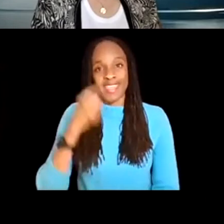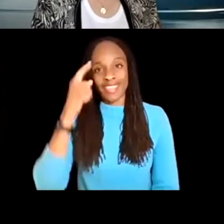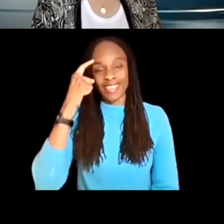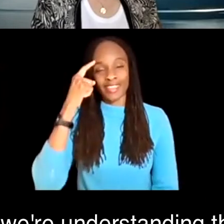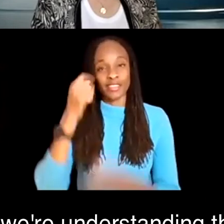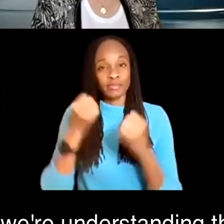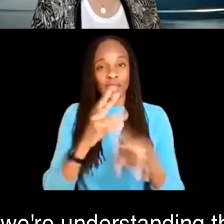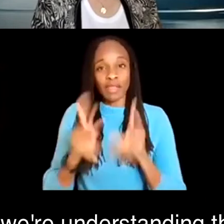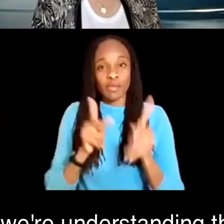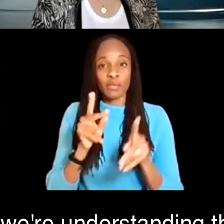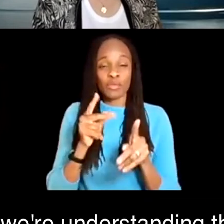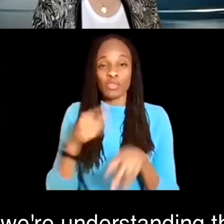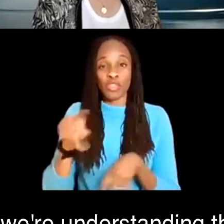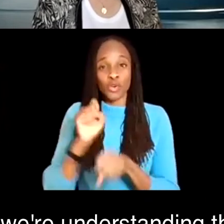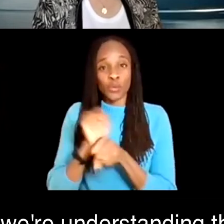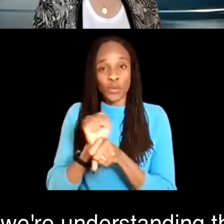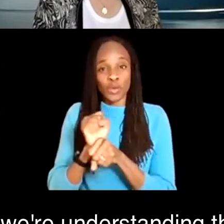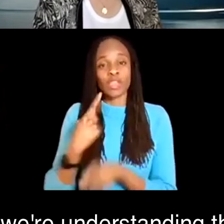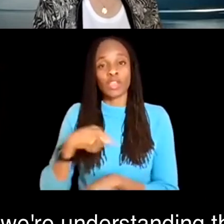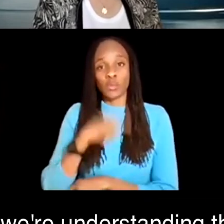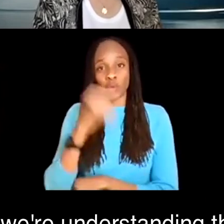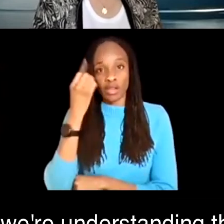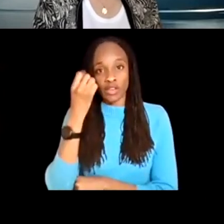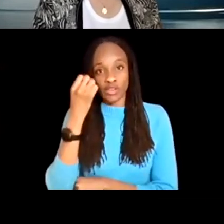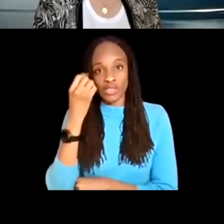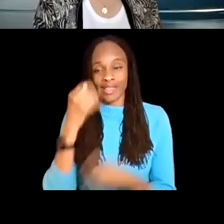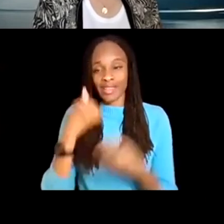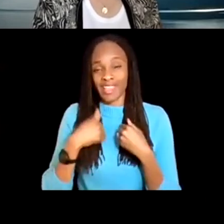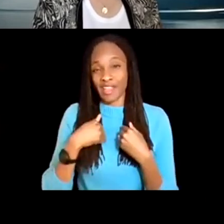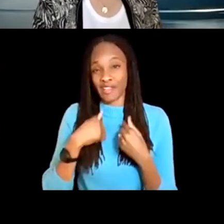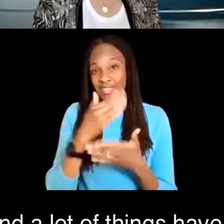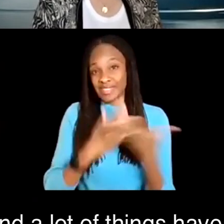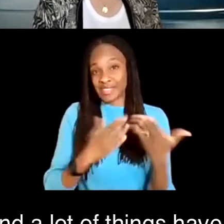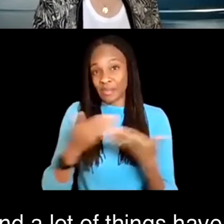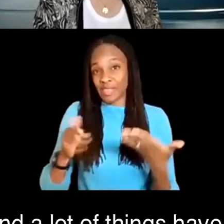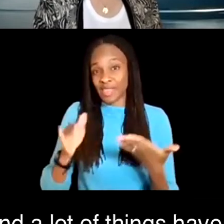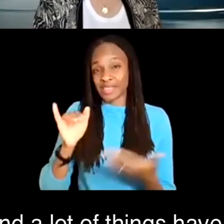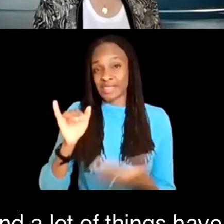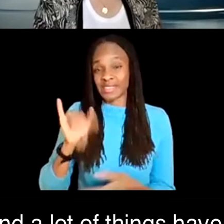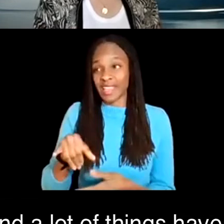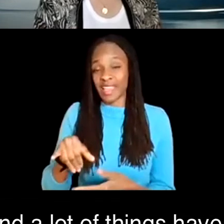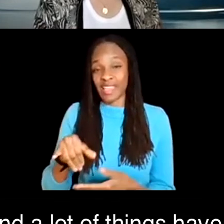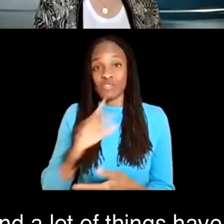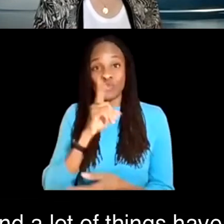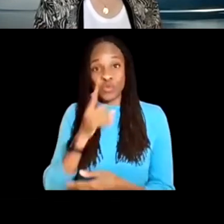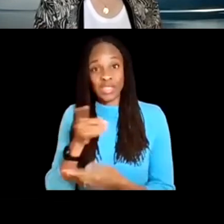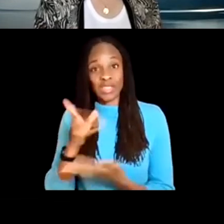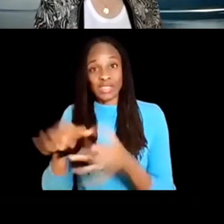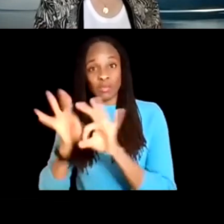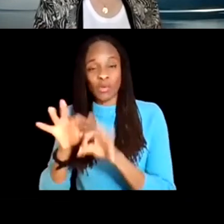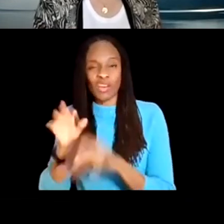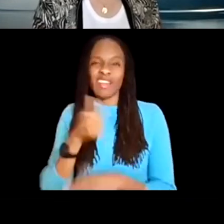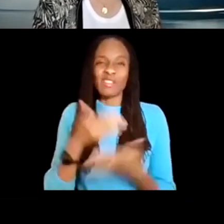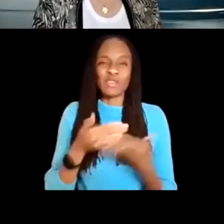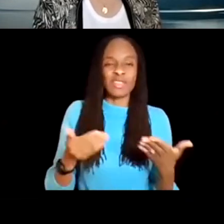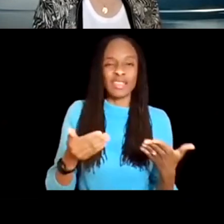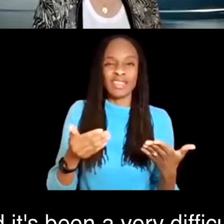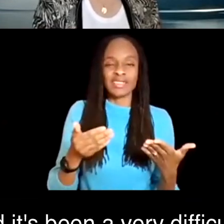are working, and we're understanding that there are certain things that really do matter. And a lot of things have fallen away that we sort of thought